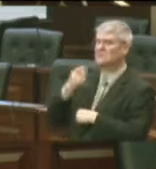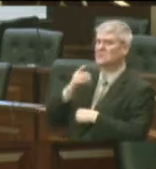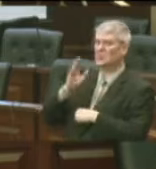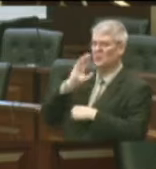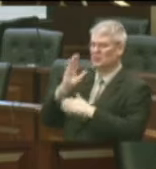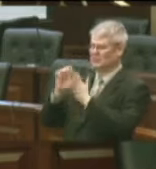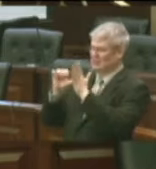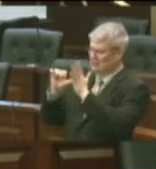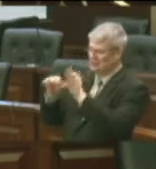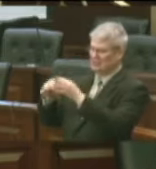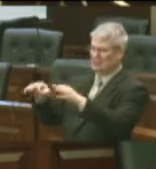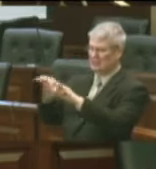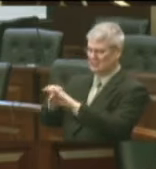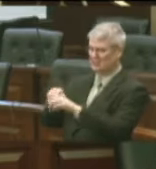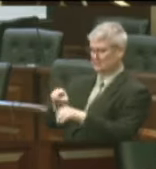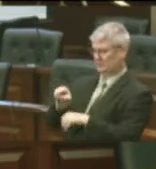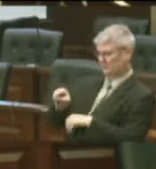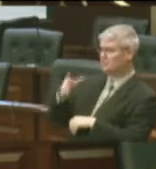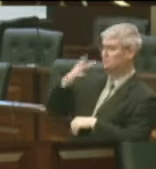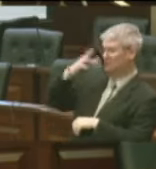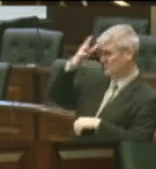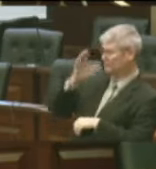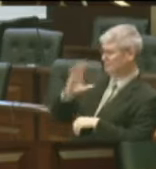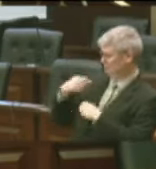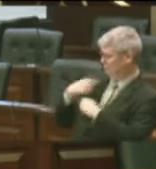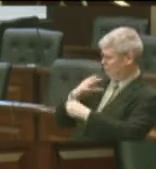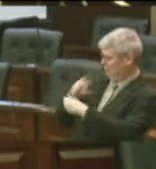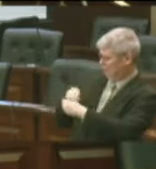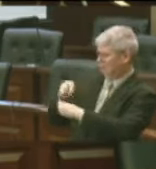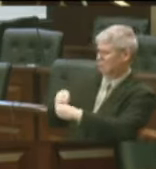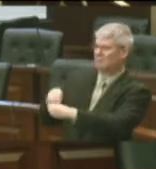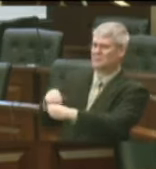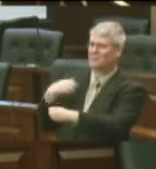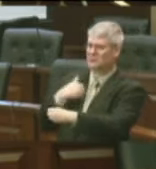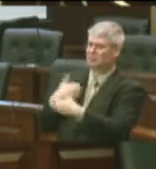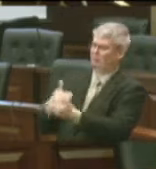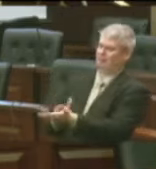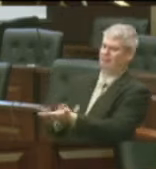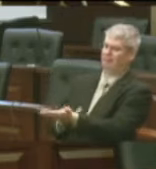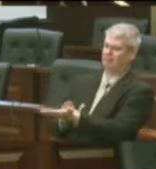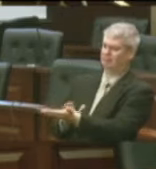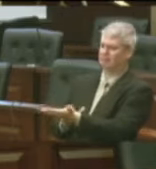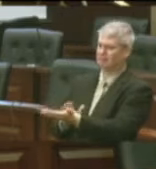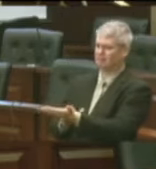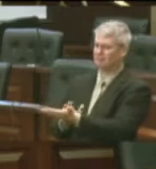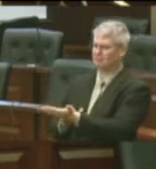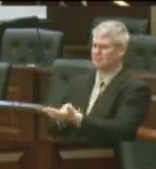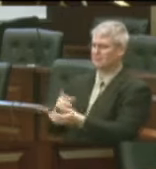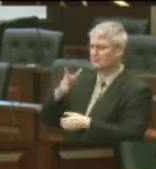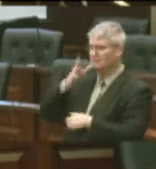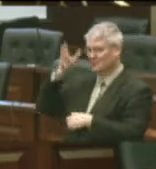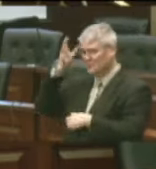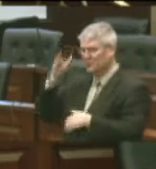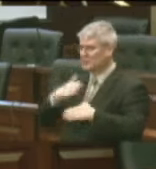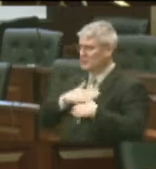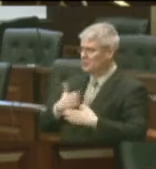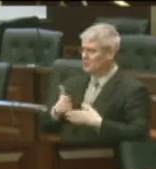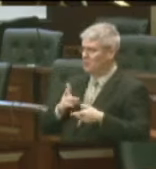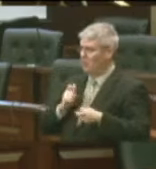now. There's been a lot of bending and adapting and changing as the circumstances have changed, but we